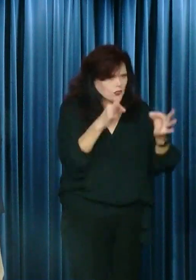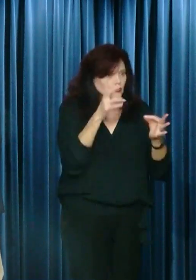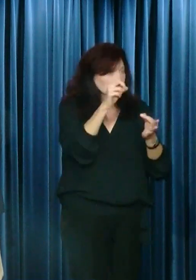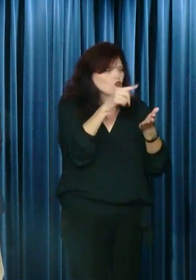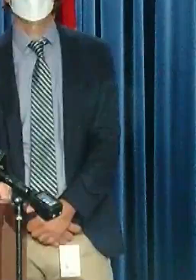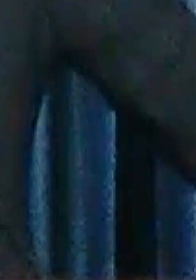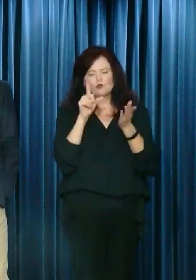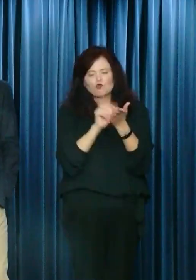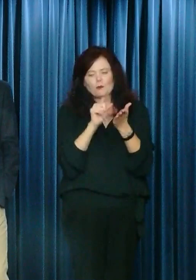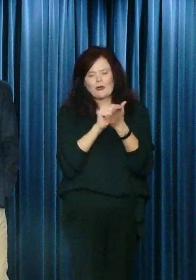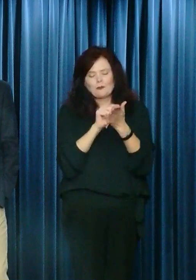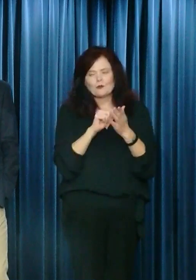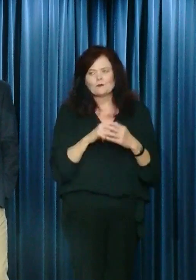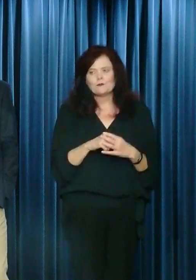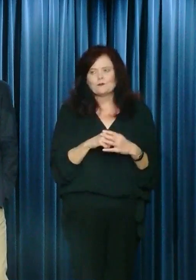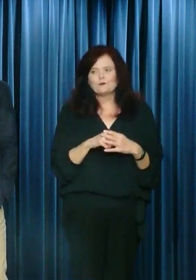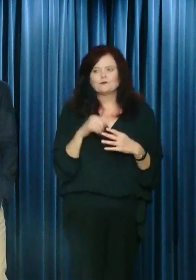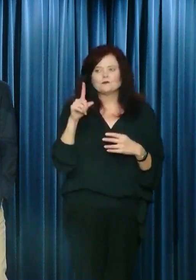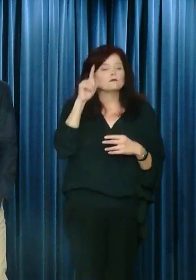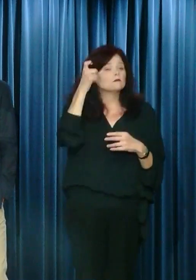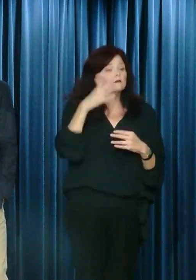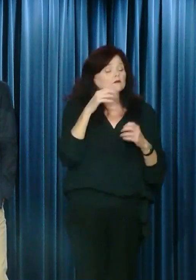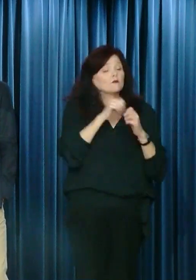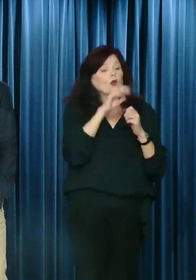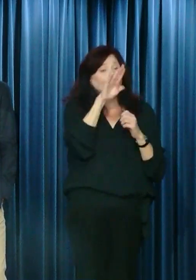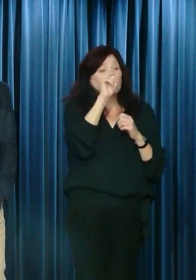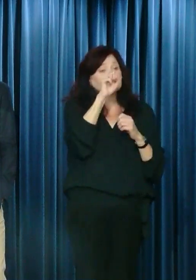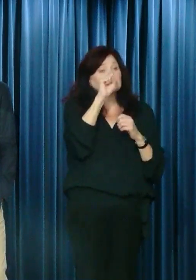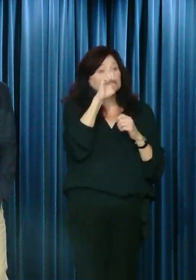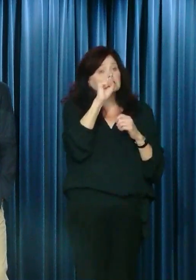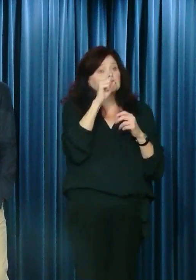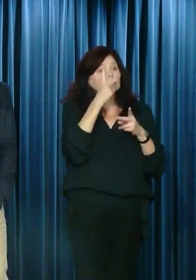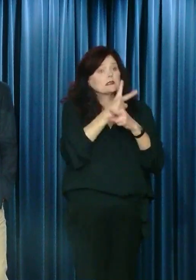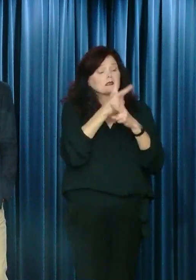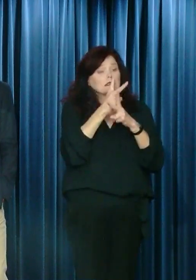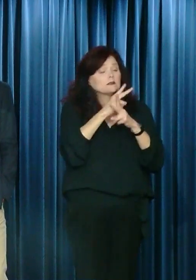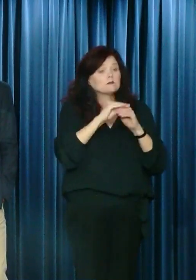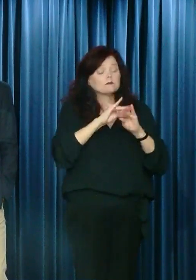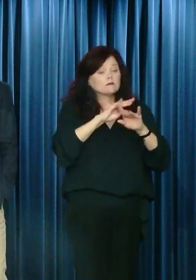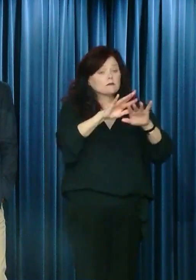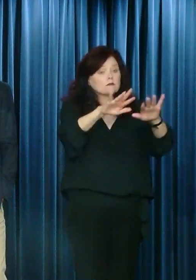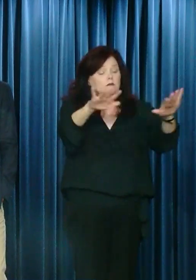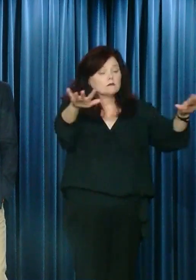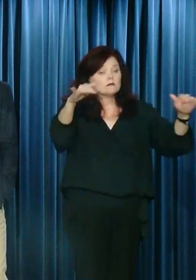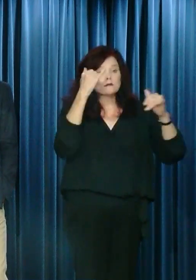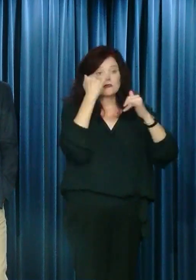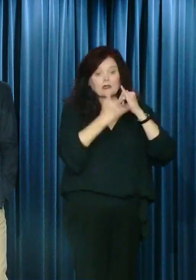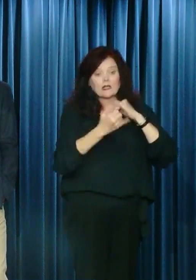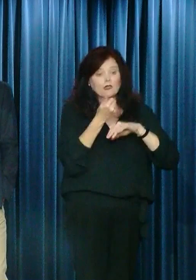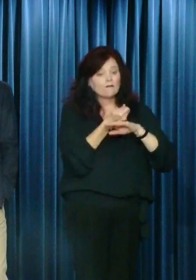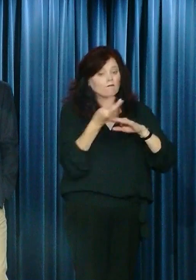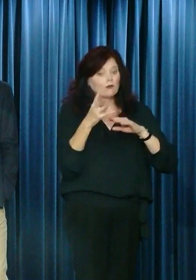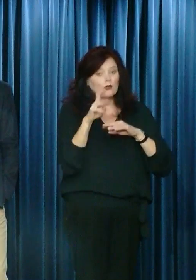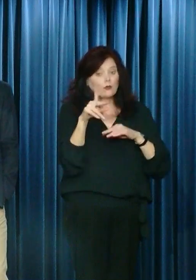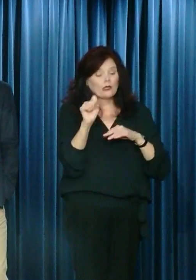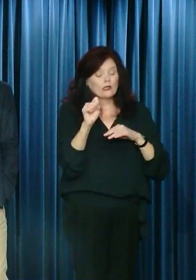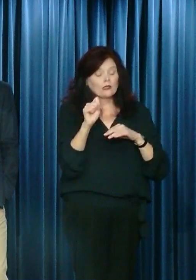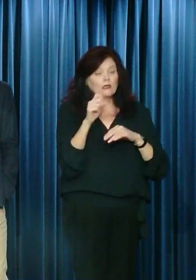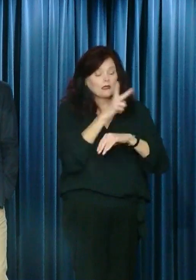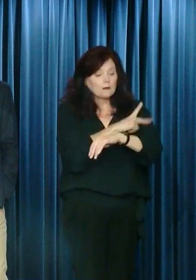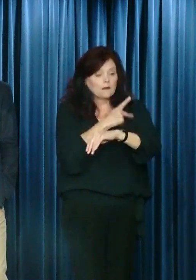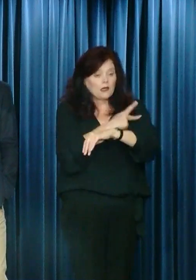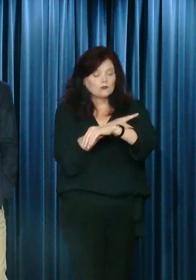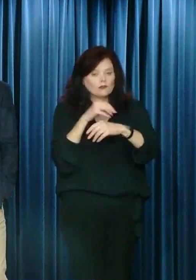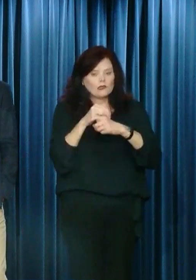family, period. Governor, with cases just kind of continually climbing upwards the last couple of weeks, and you know, now we've got patients